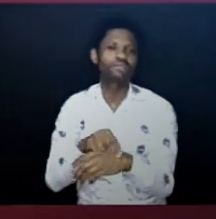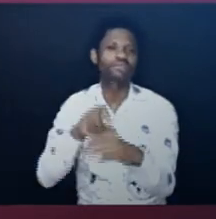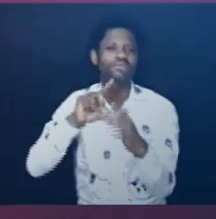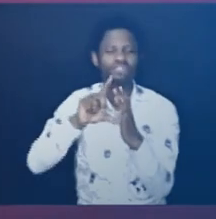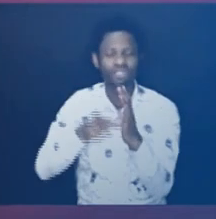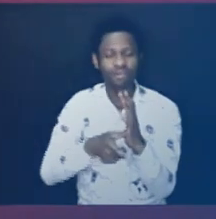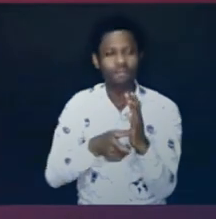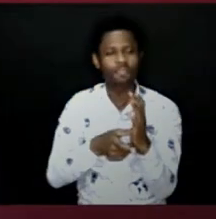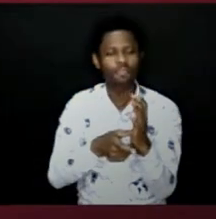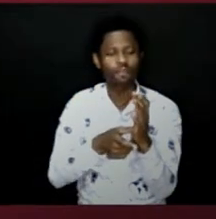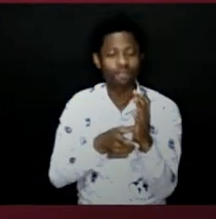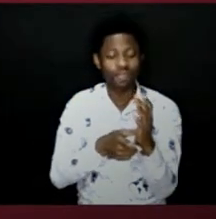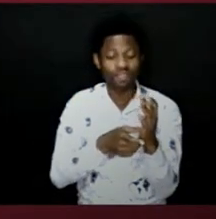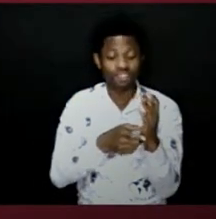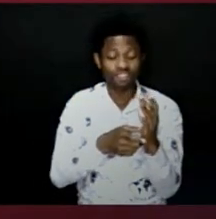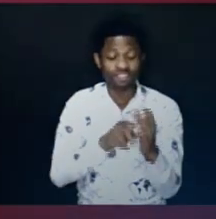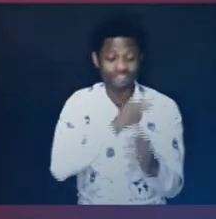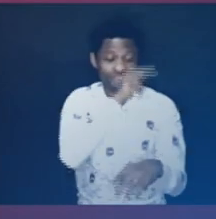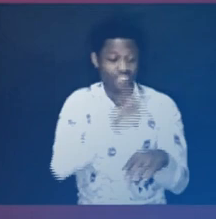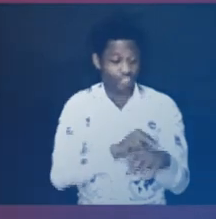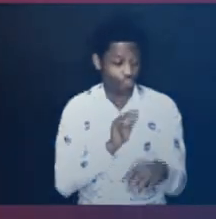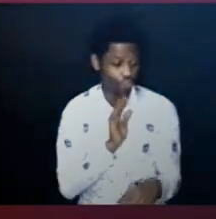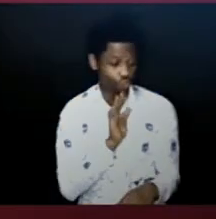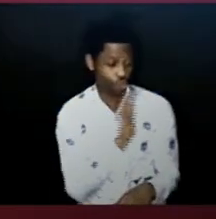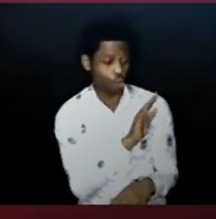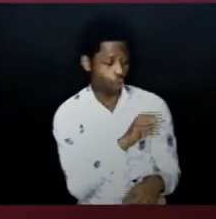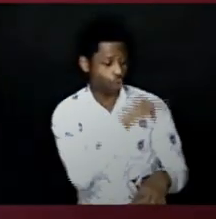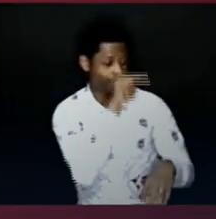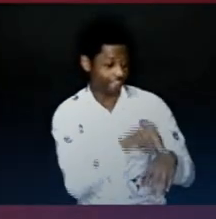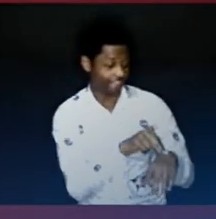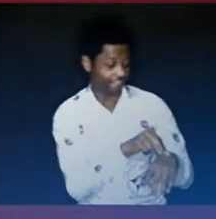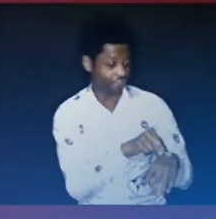bring their needs to God in prayer. And